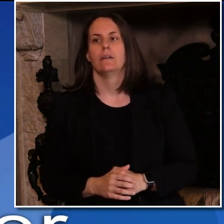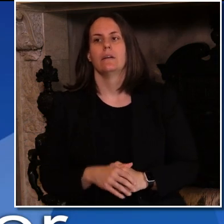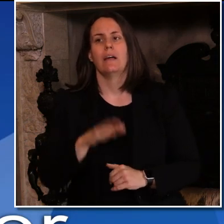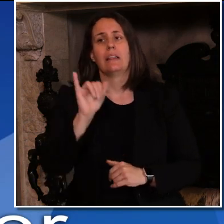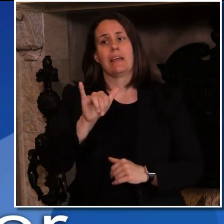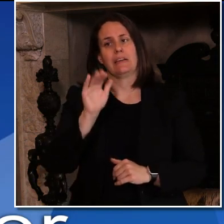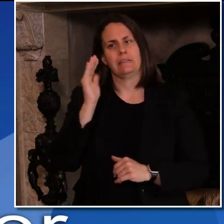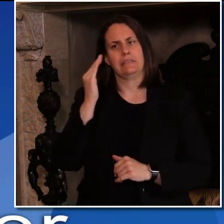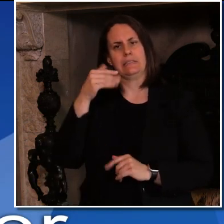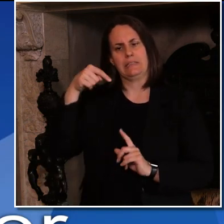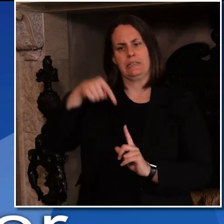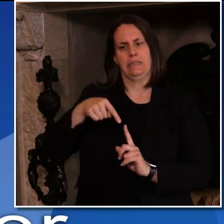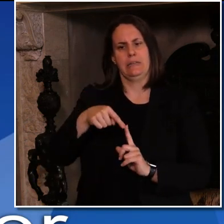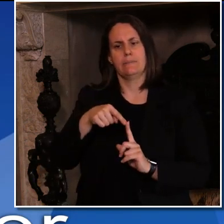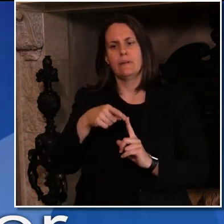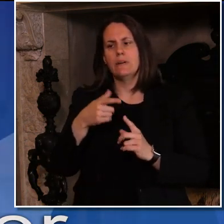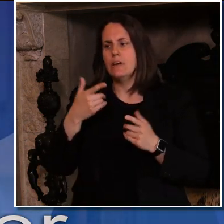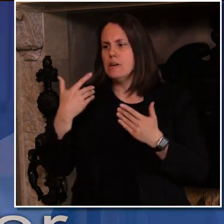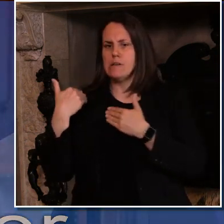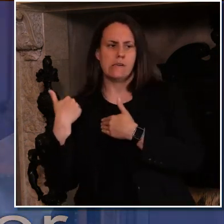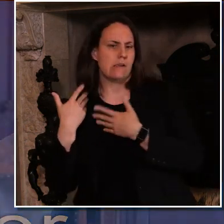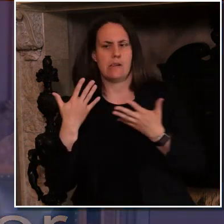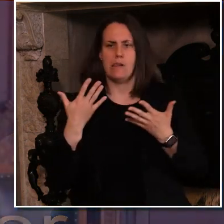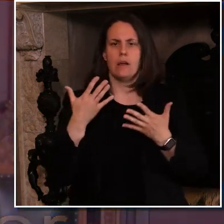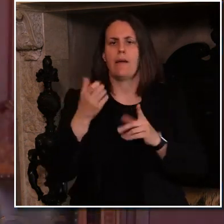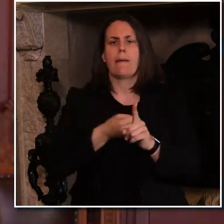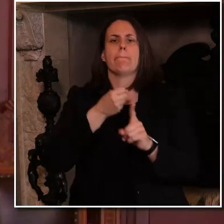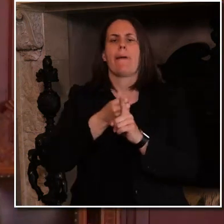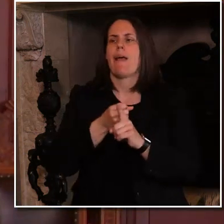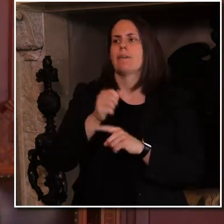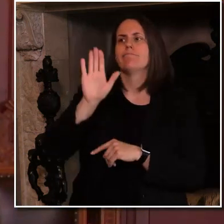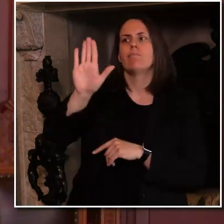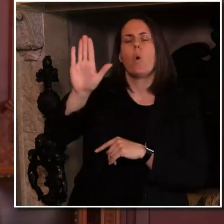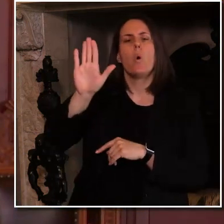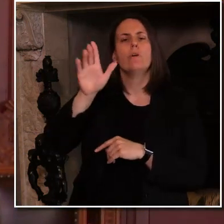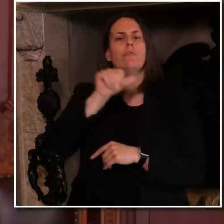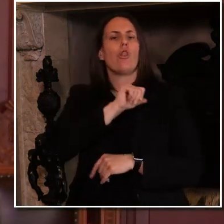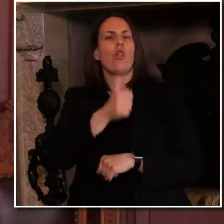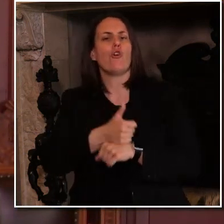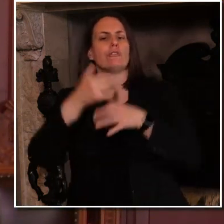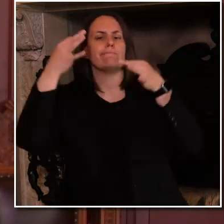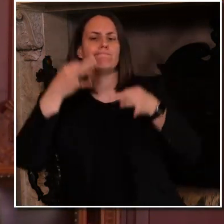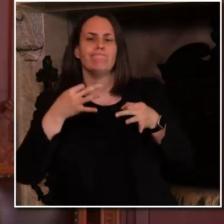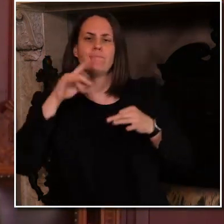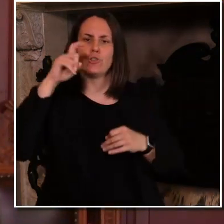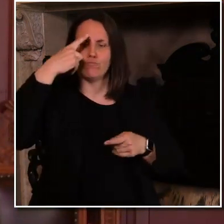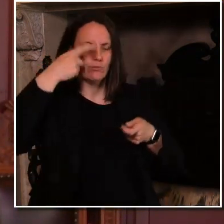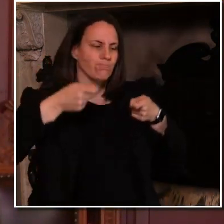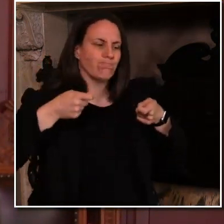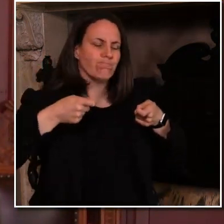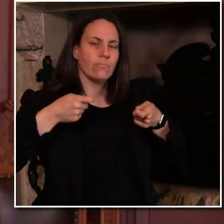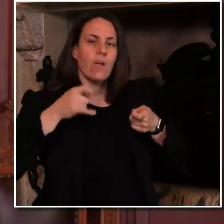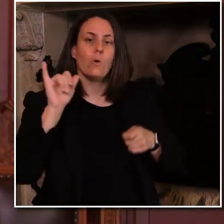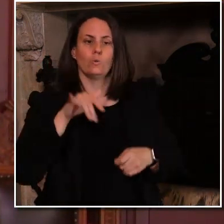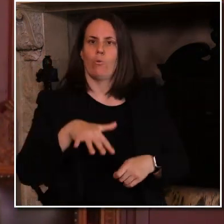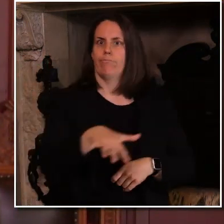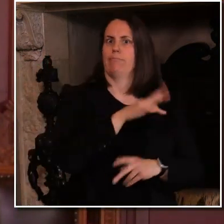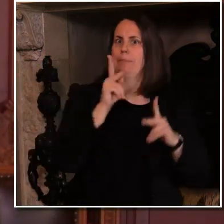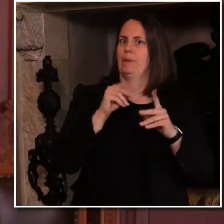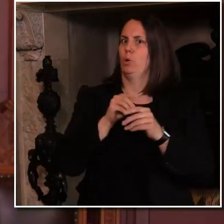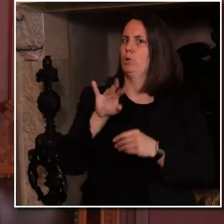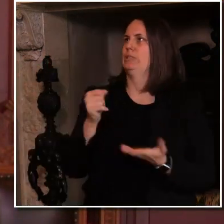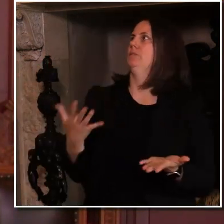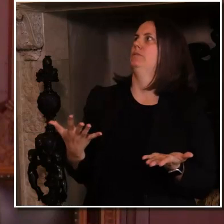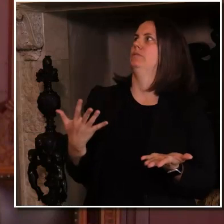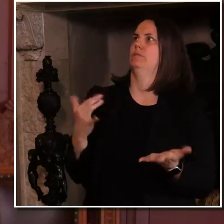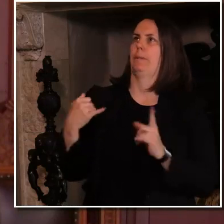personally? Yeah, and I'm sure if you ask Speaker Voss or Majority Leader Fitzgerald, they'd probably